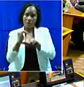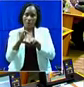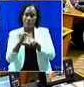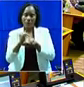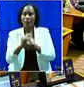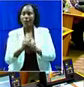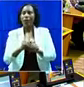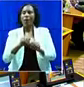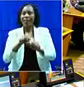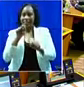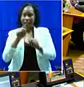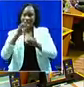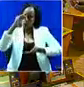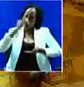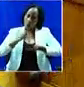50 years.